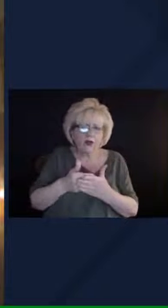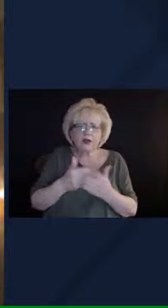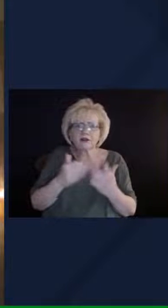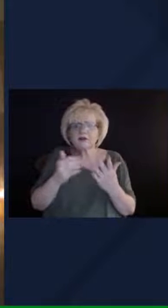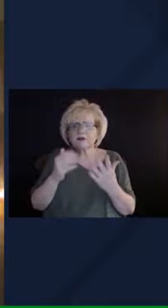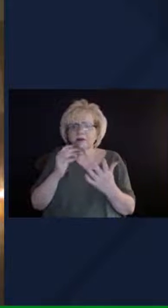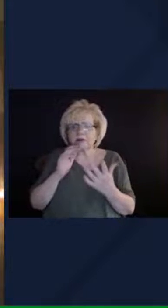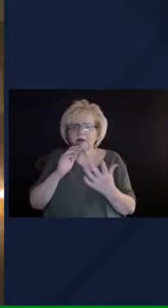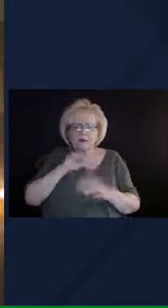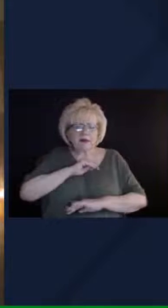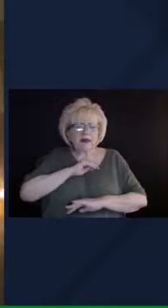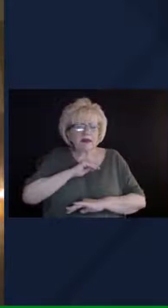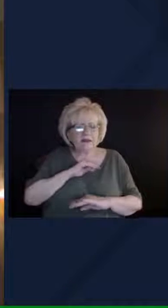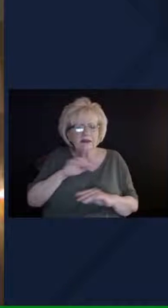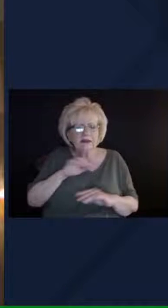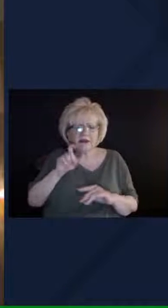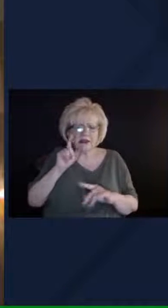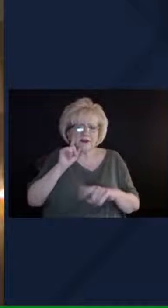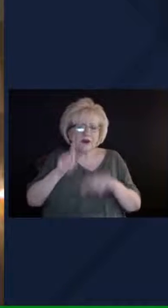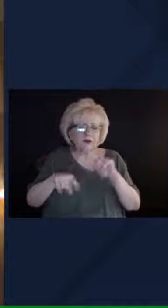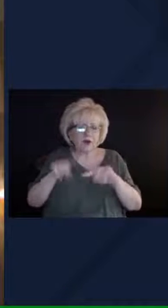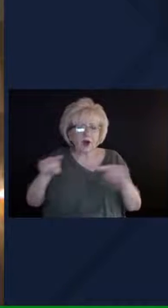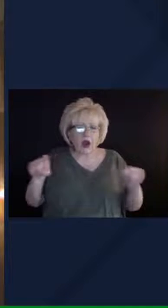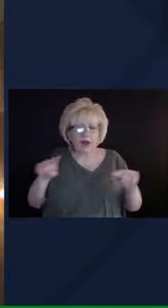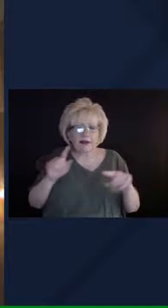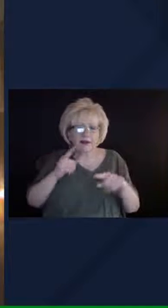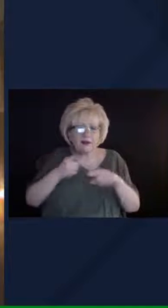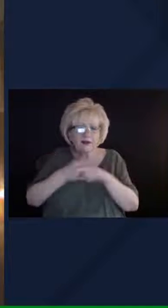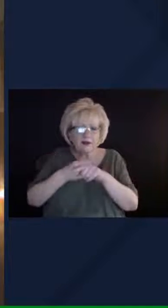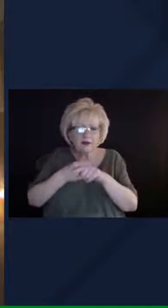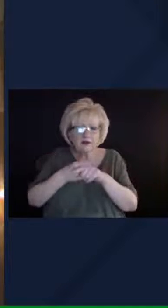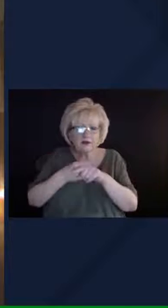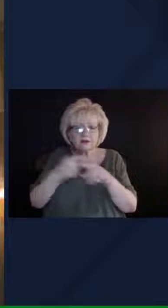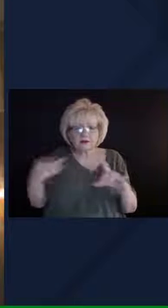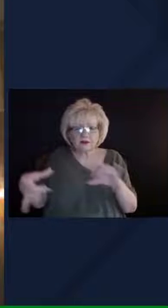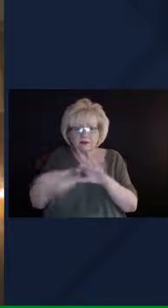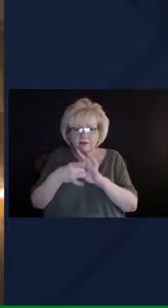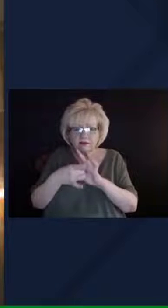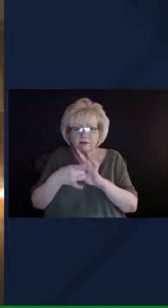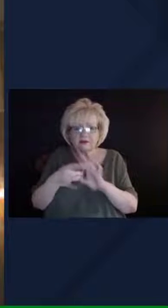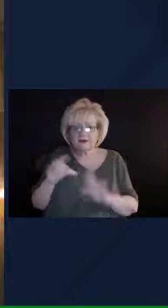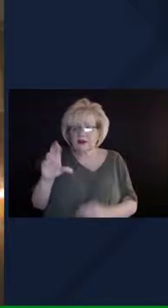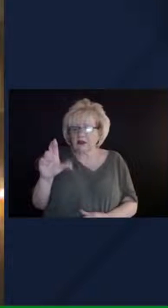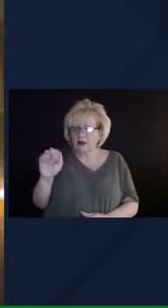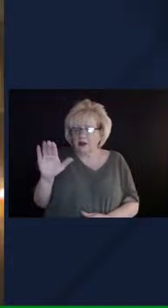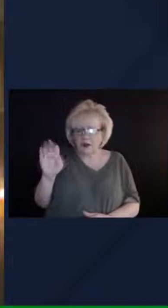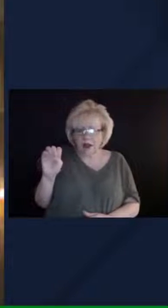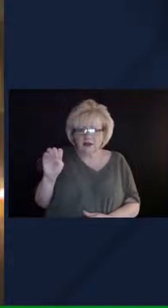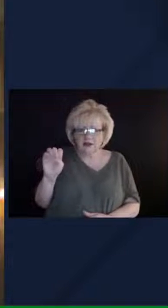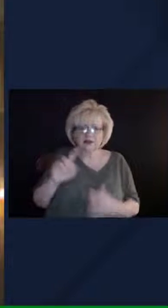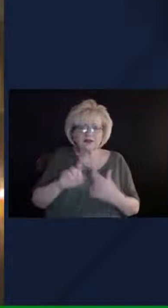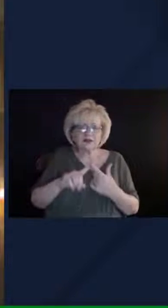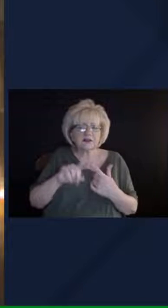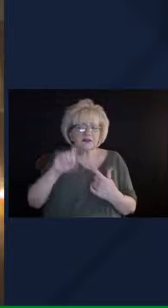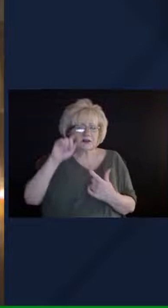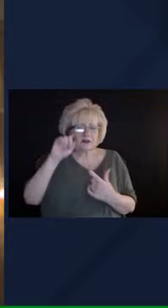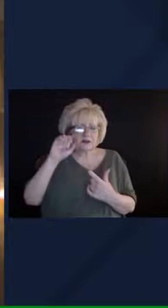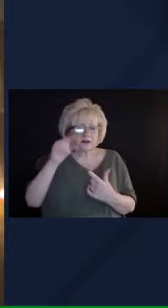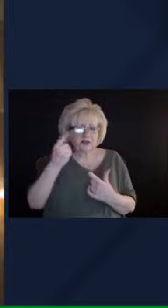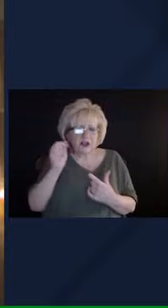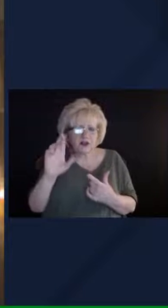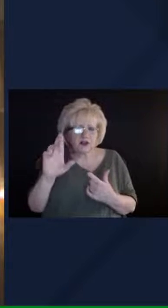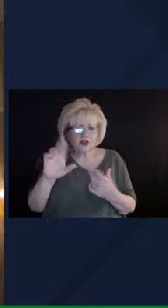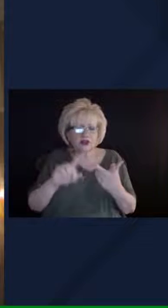those at multiple intersections of race, disability, gender, sexuality, we are